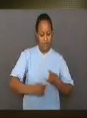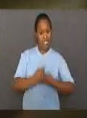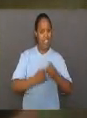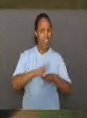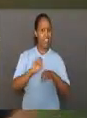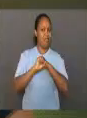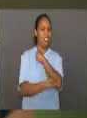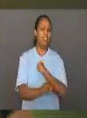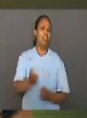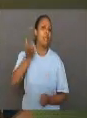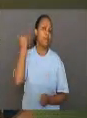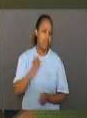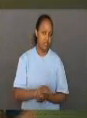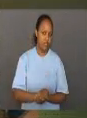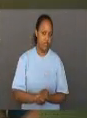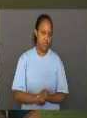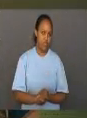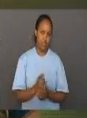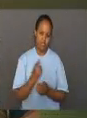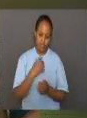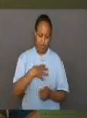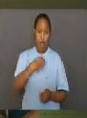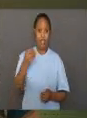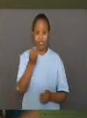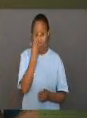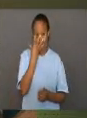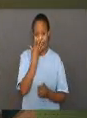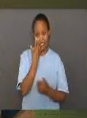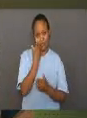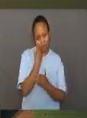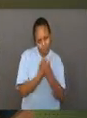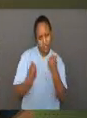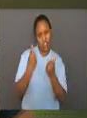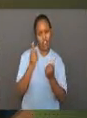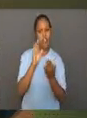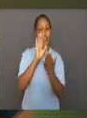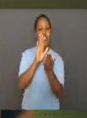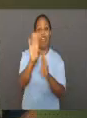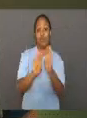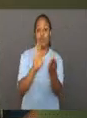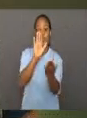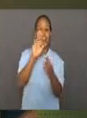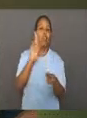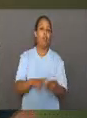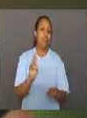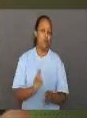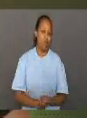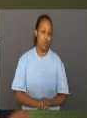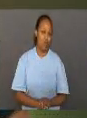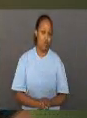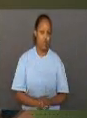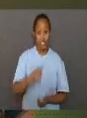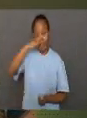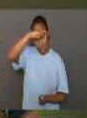law. Only white people were allowed to sit at the front of the bus,